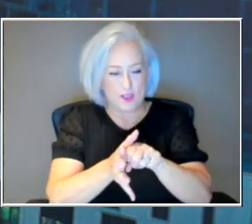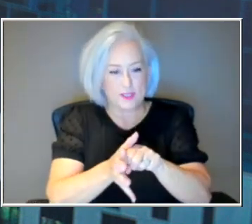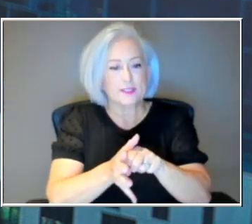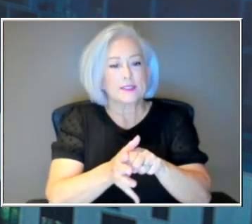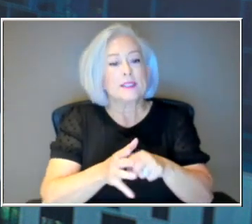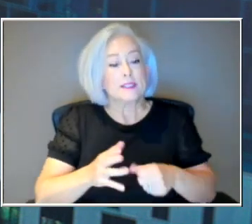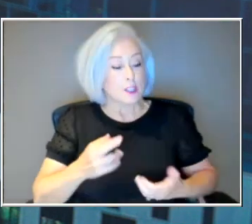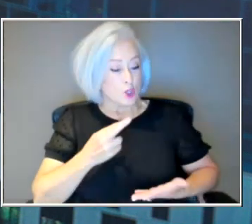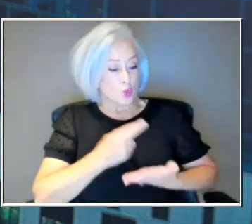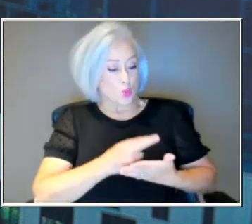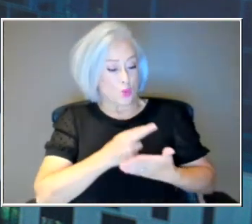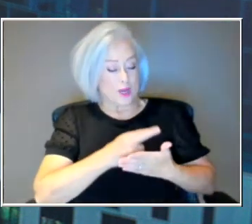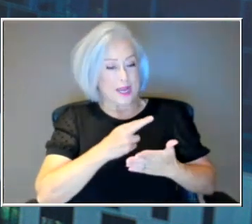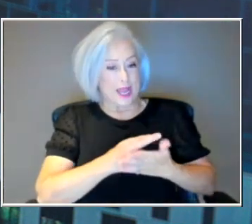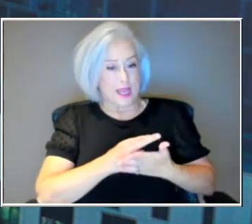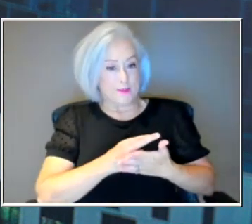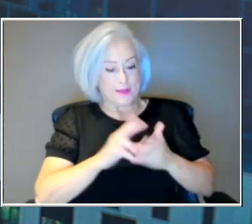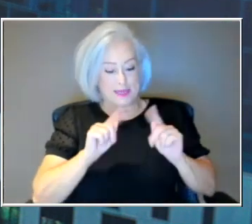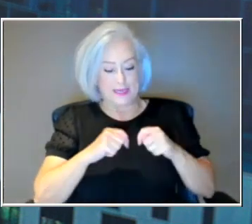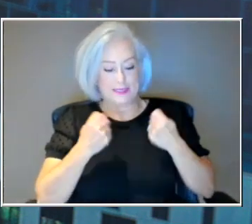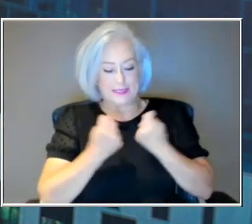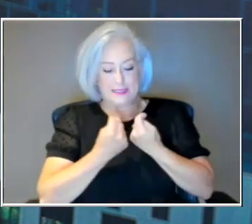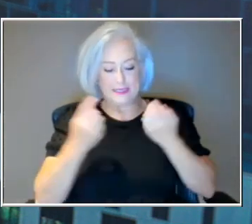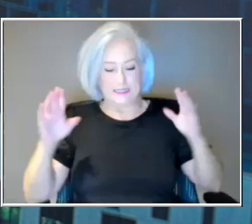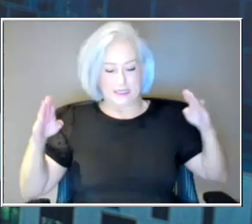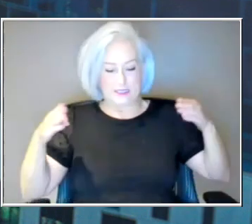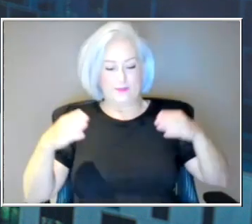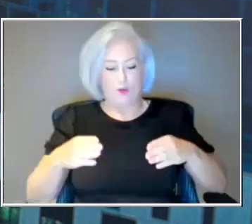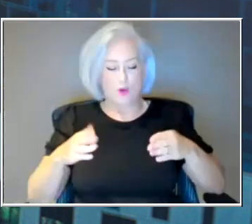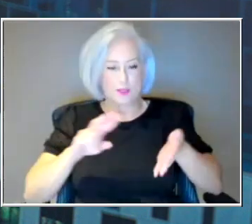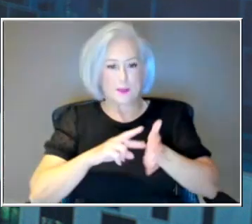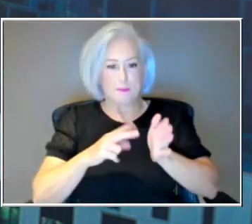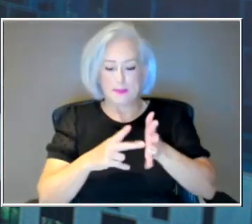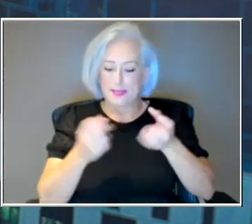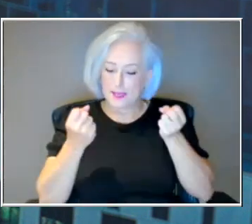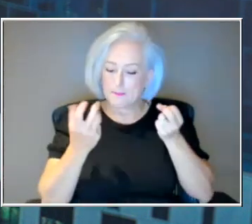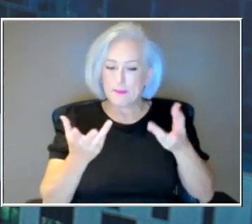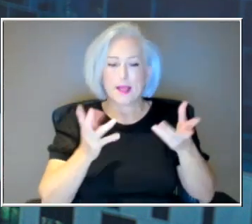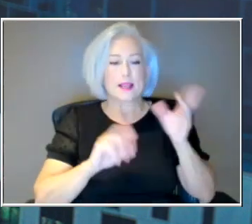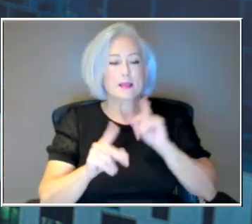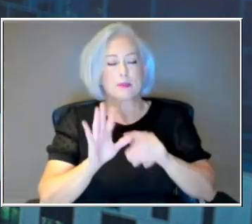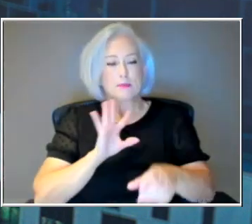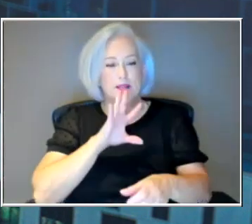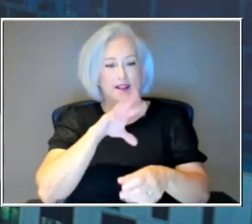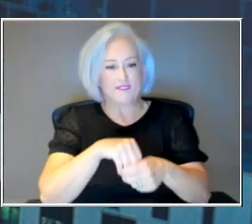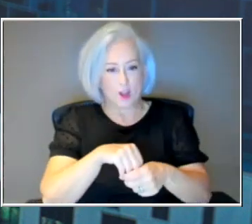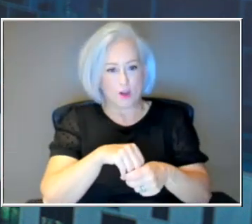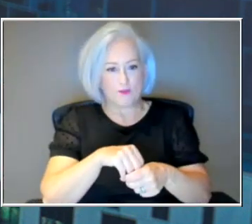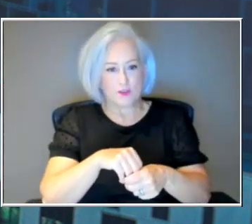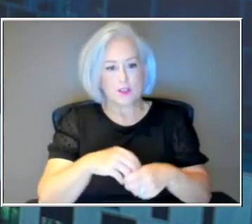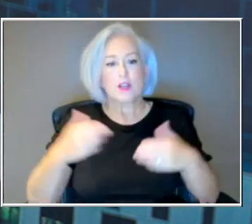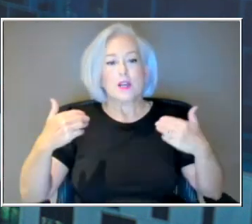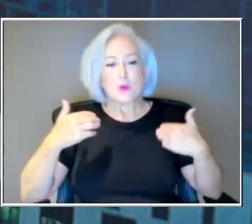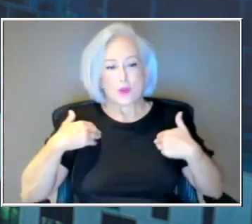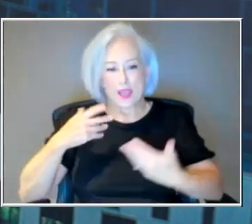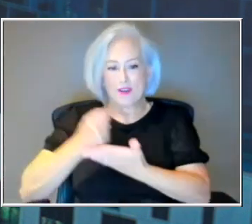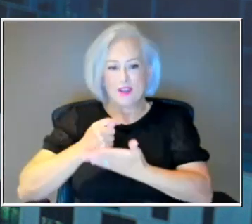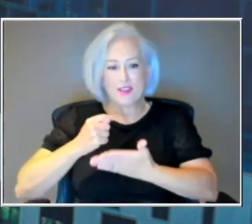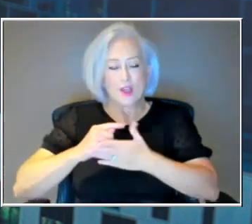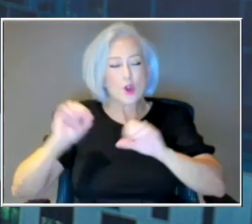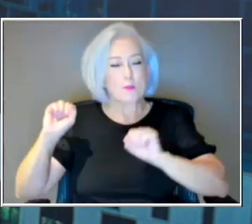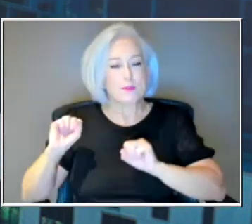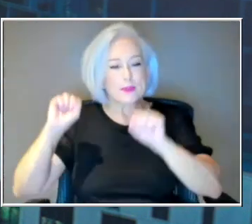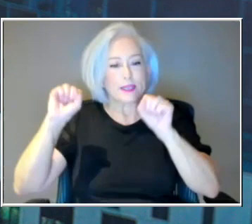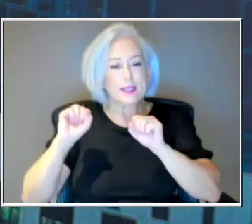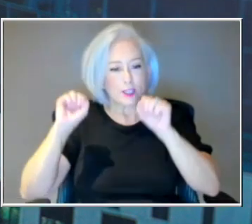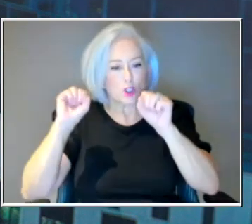very team focused. We have a lot of members that are involved in patient care. We have a therapy gym where we want patients to work